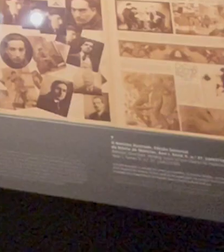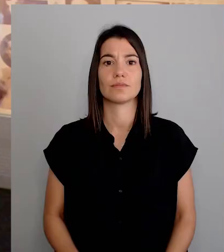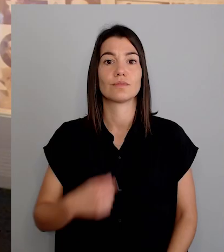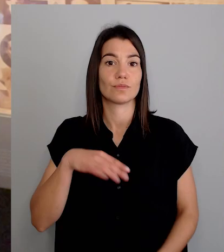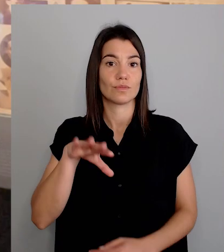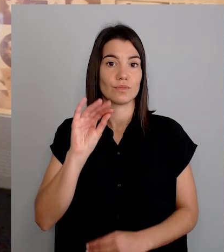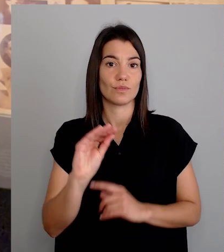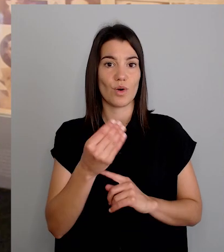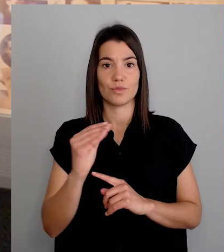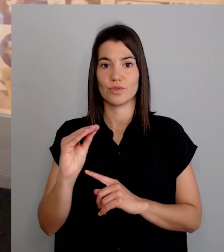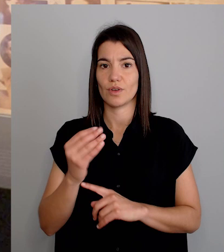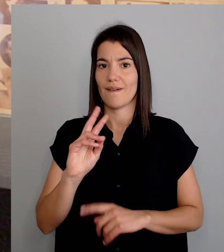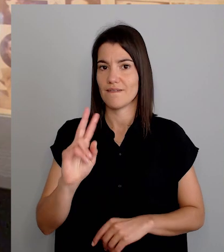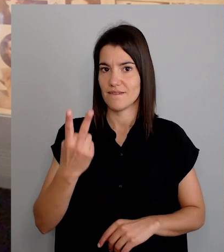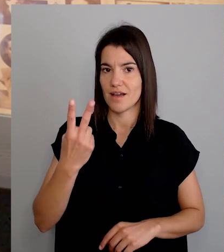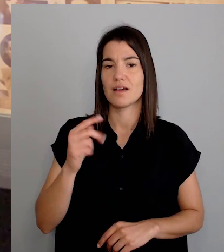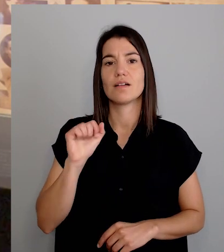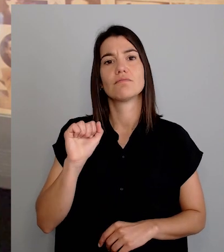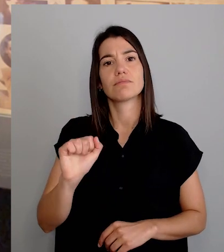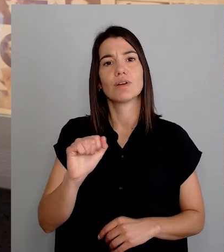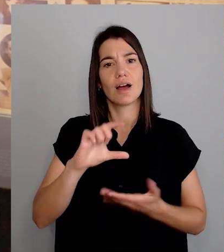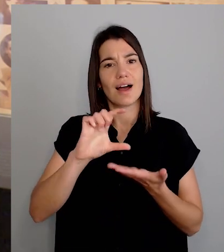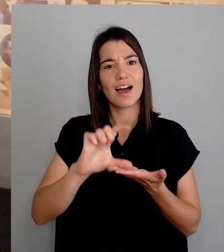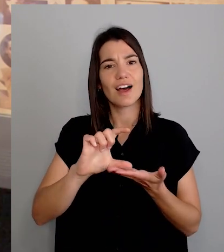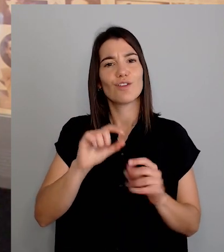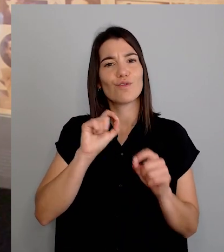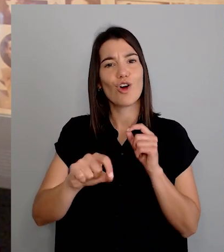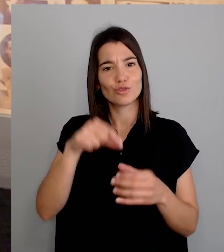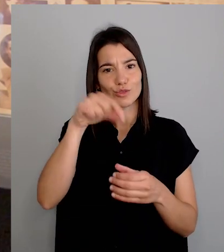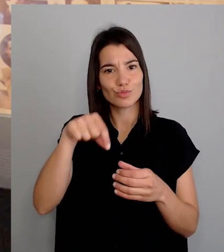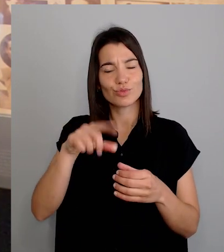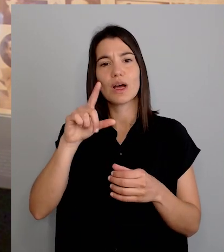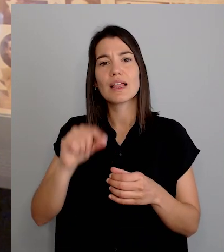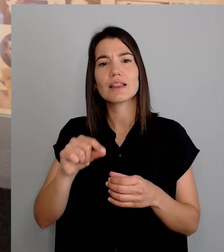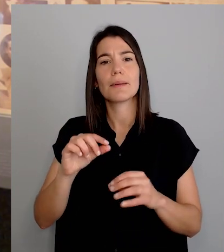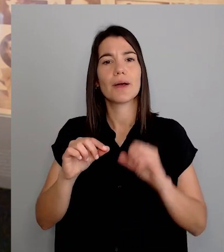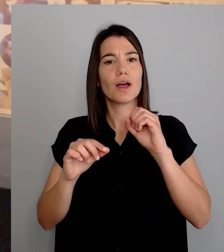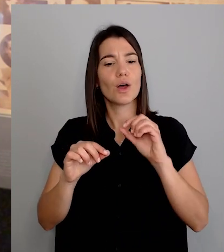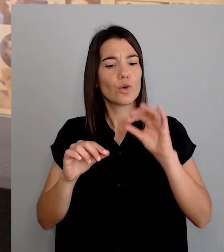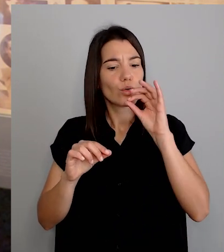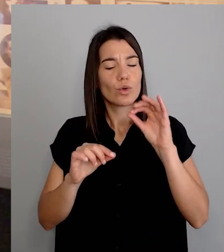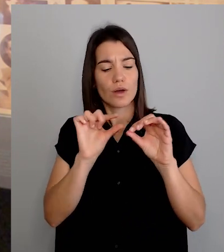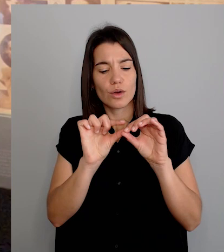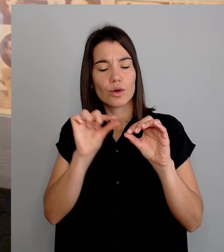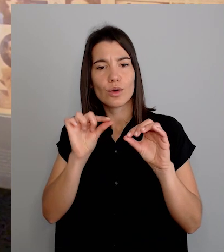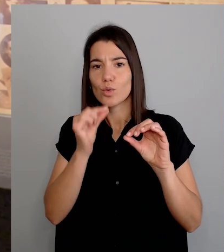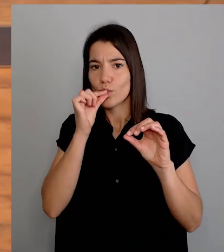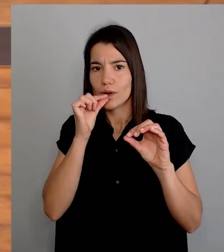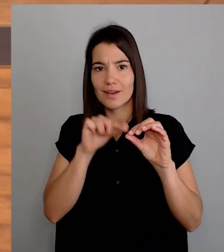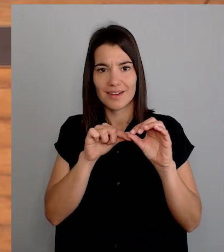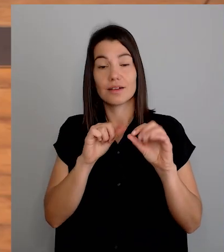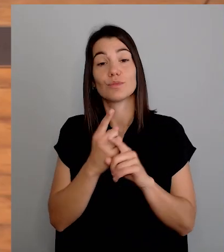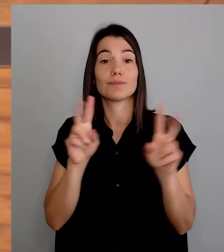I wrote two objects, which are a fosforeira and a bucket, because I'm going to about tobacco.